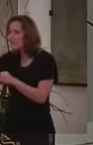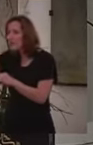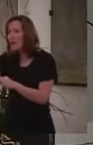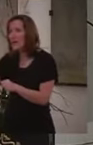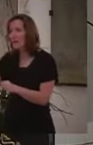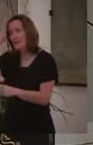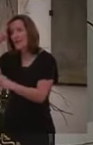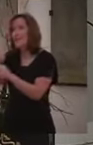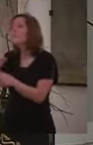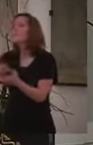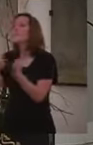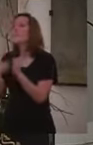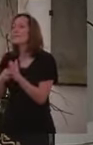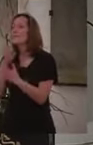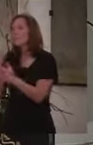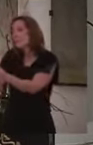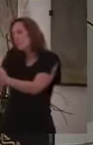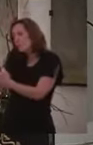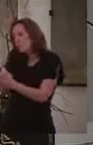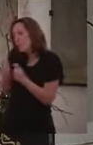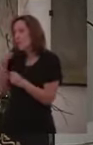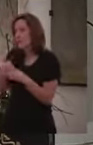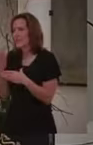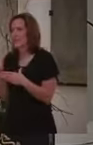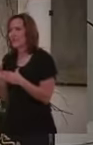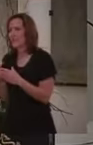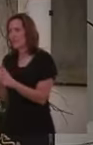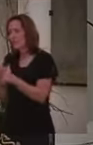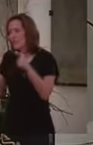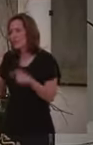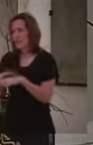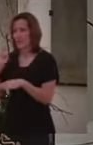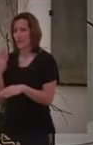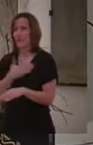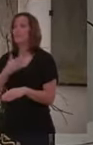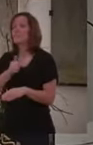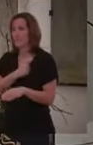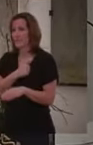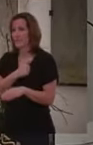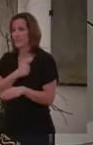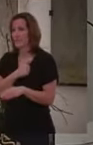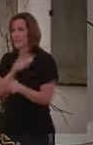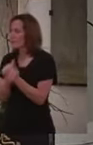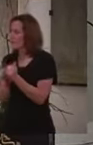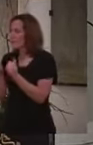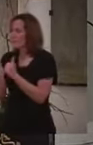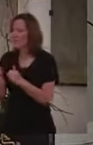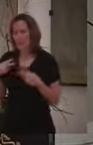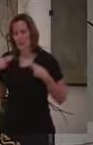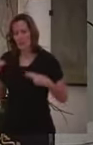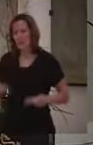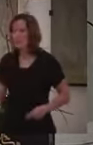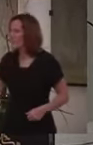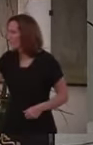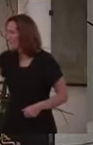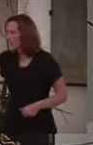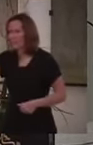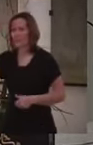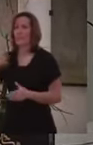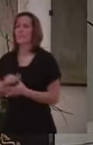Faith means being drawn into something far greater than ourselves, far beyond human